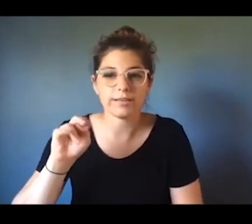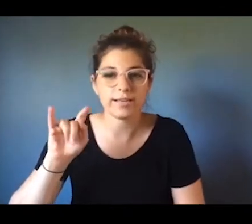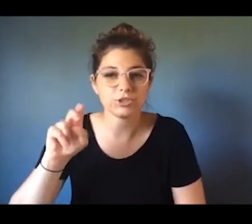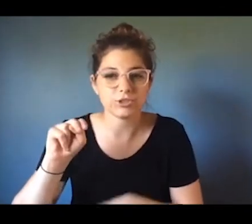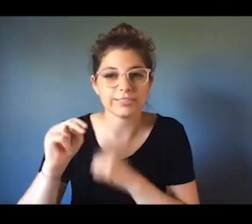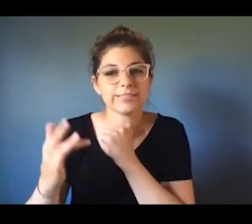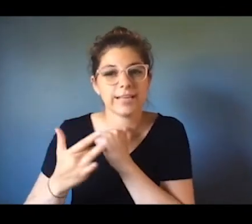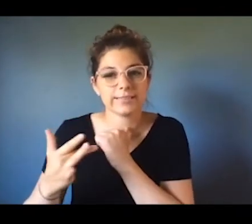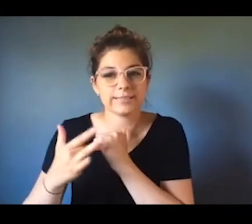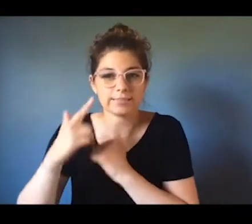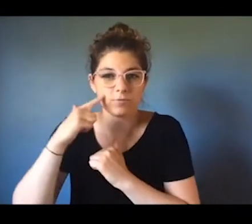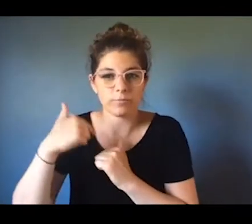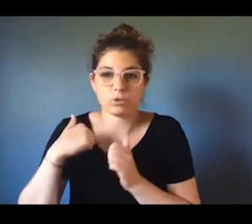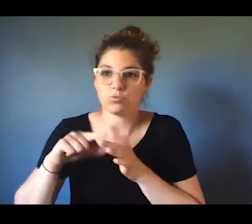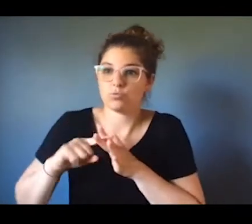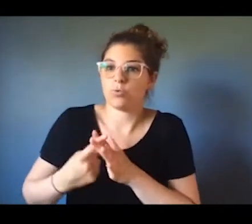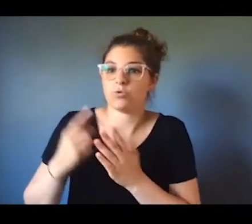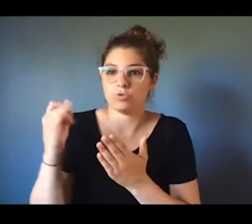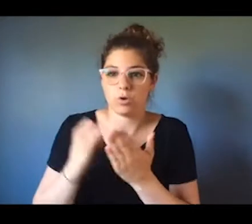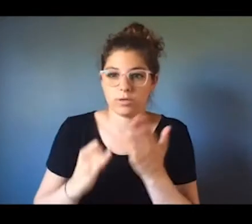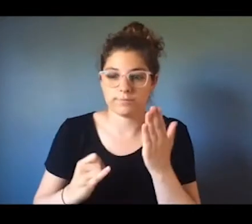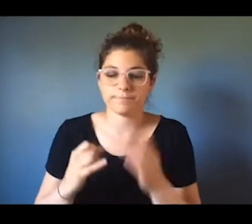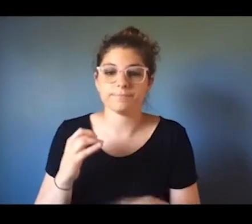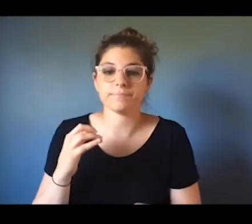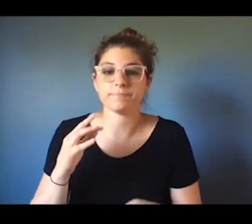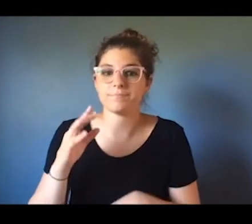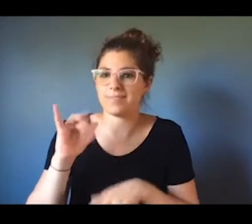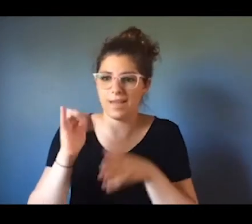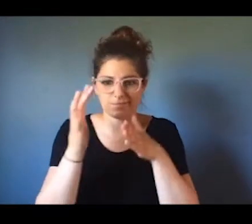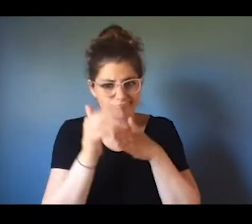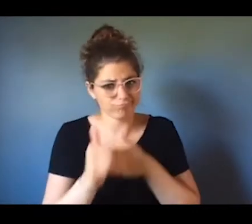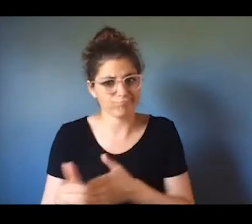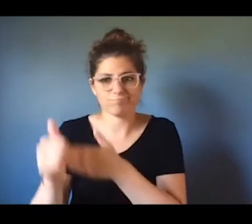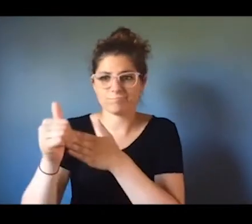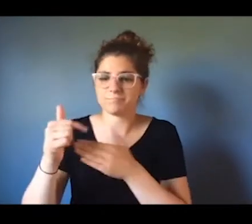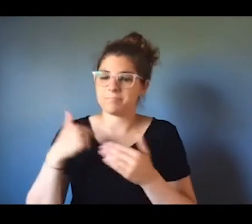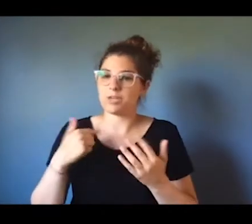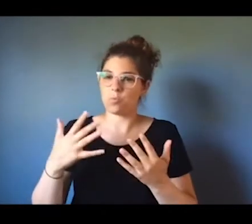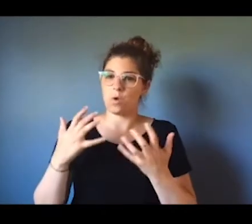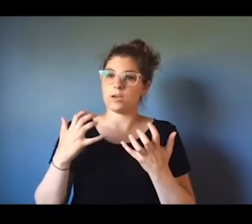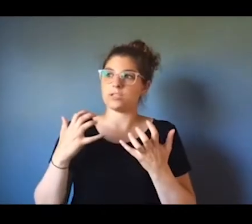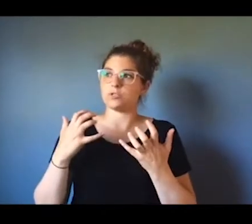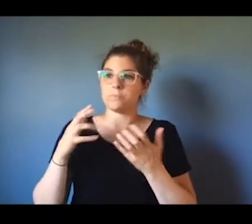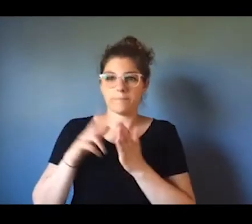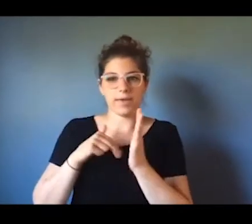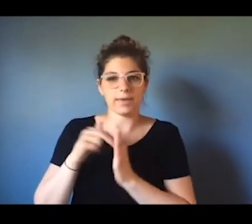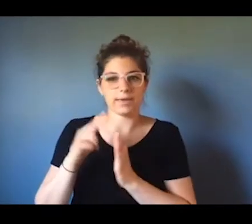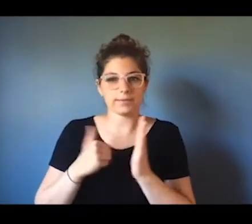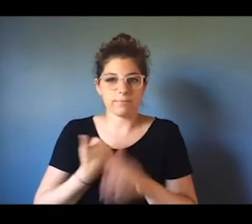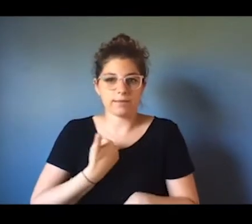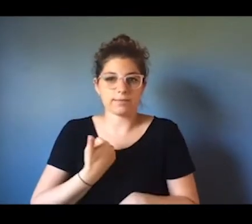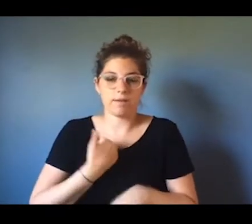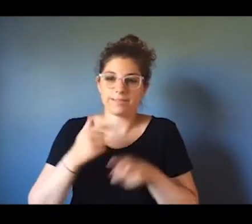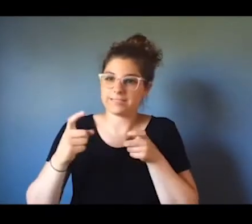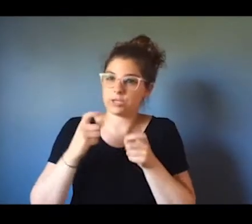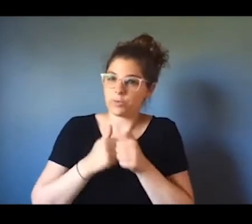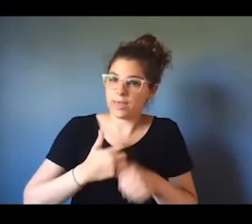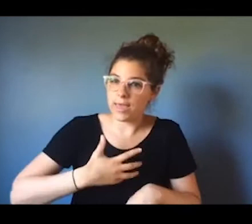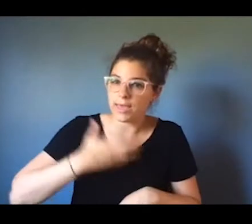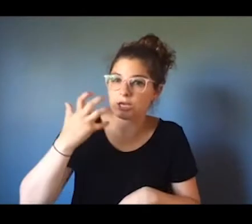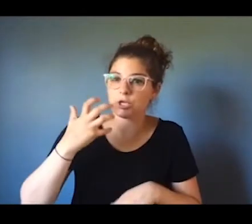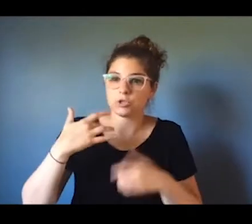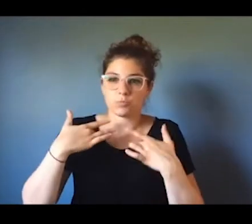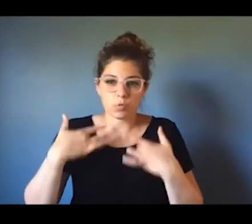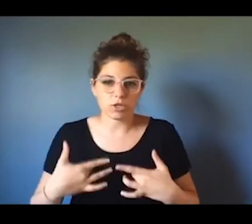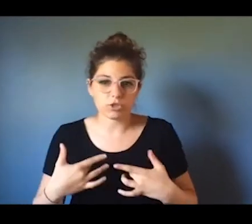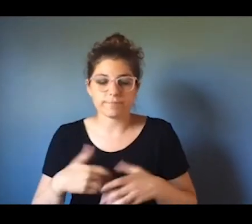the orientation sort of techniques for me to be able to start drawing. And that led right into me wanting to be able to paint and be